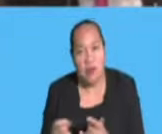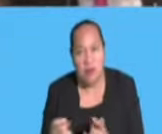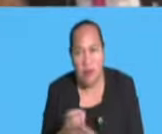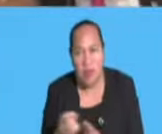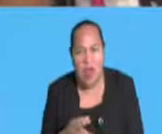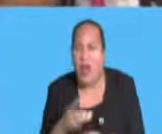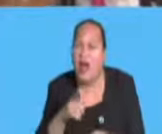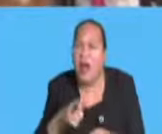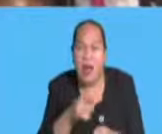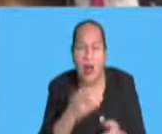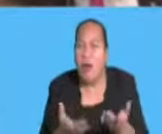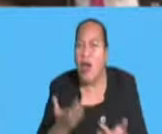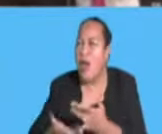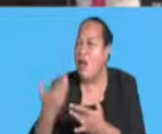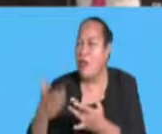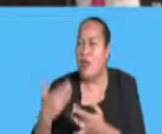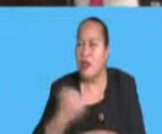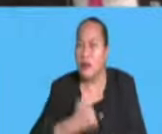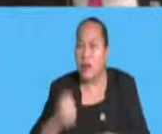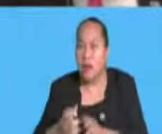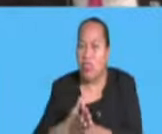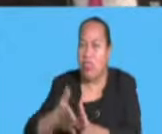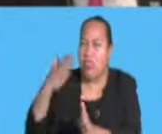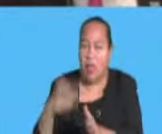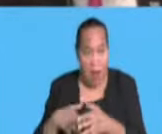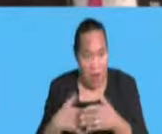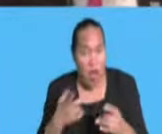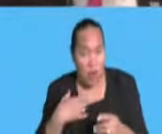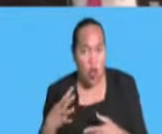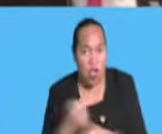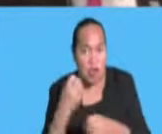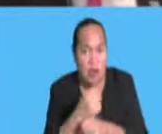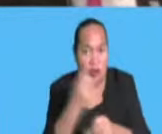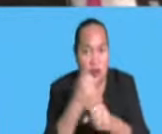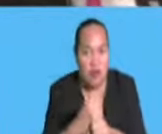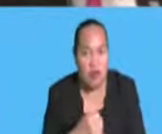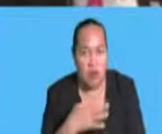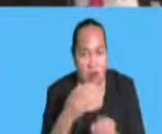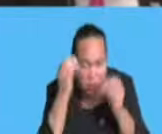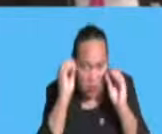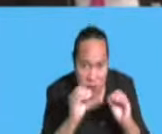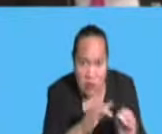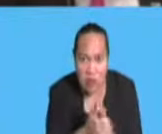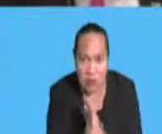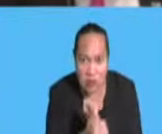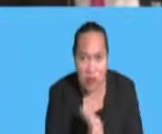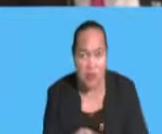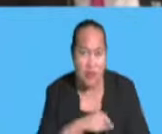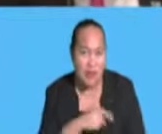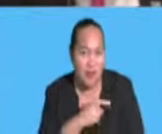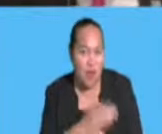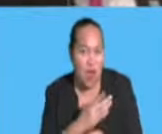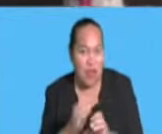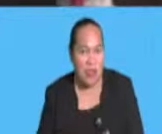of neglect by these, among other sectors, by previous governments. Because of this outright neglect, we